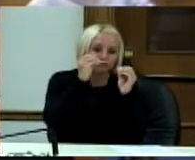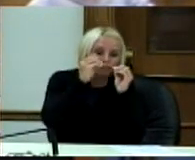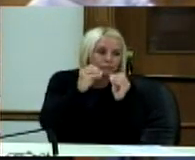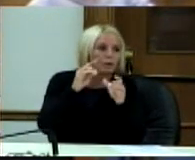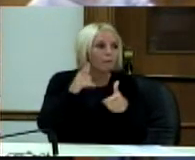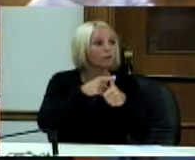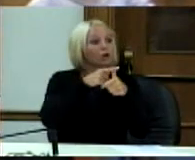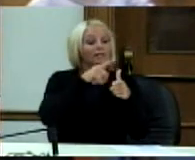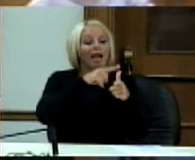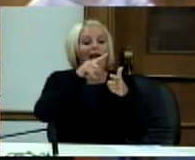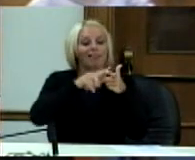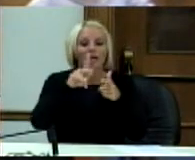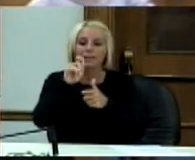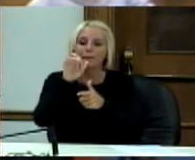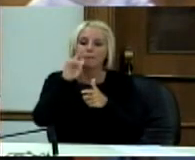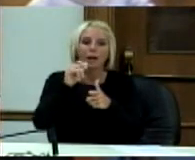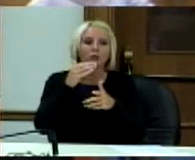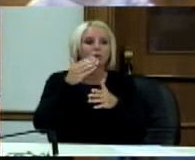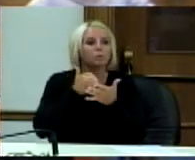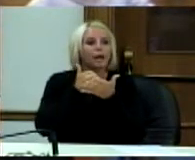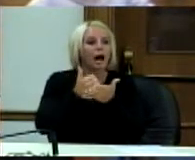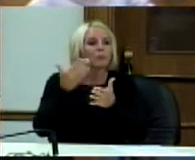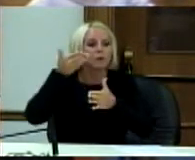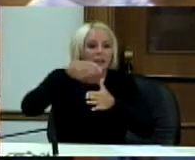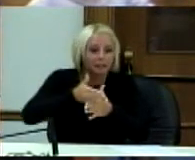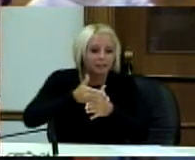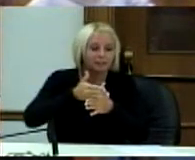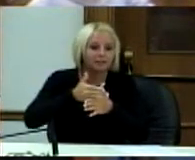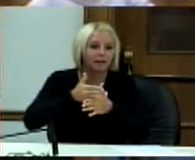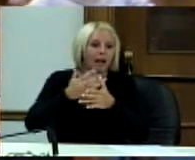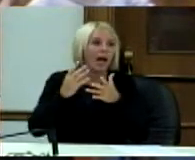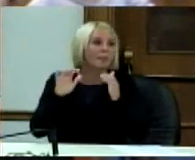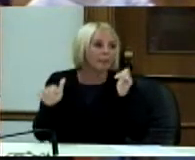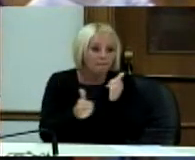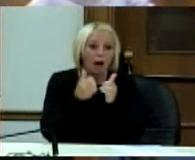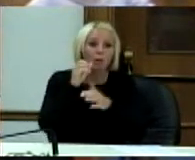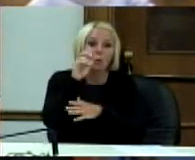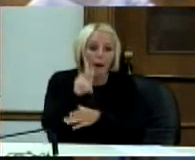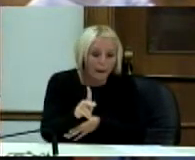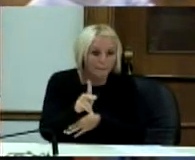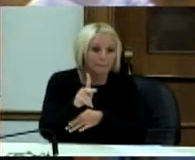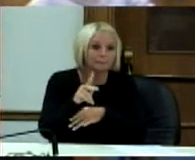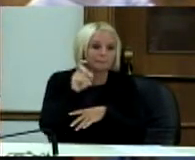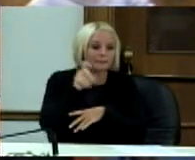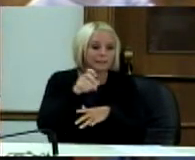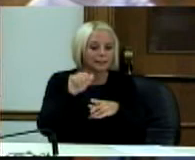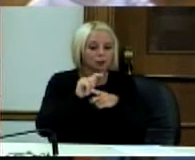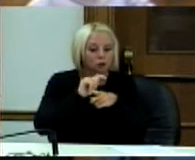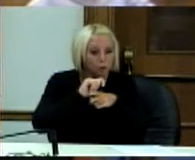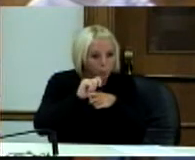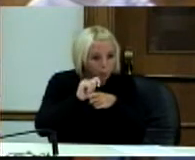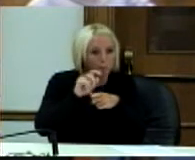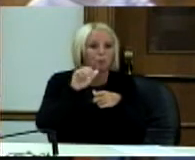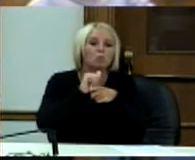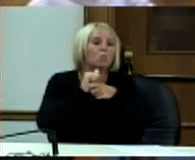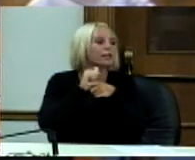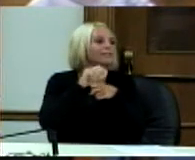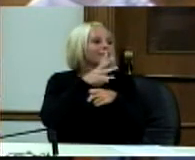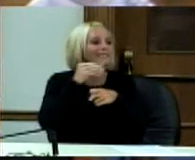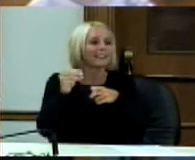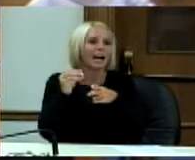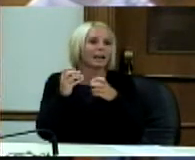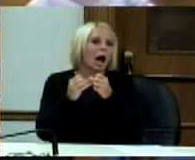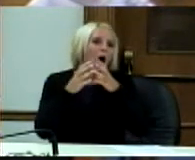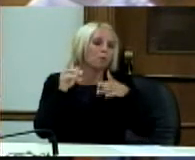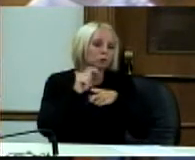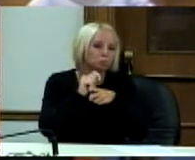the paraprofessionals would be helping with that intervention, the follow-up that needs that extra practice, that intensity of practice that needs to